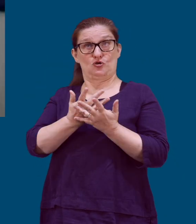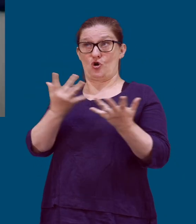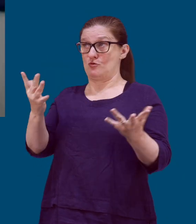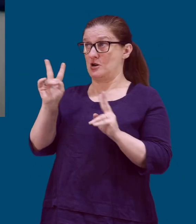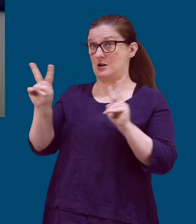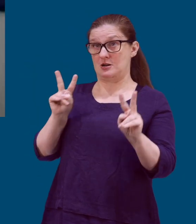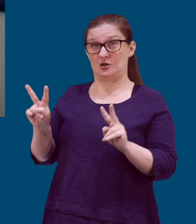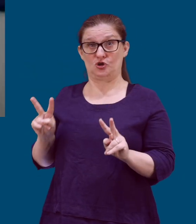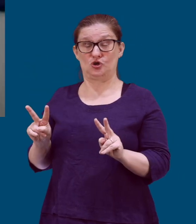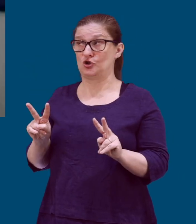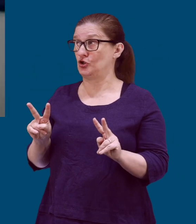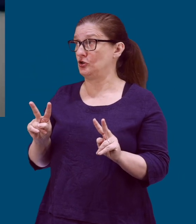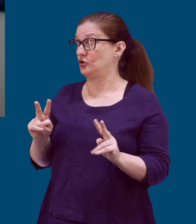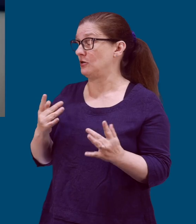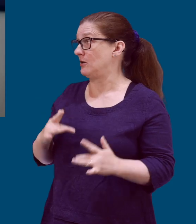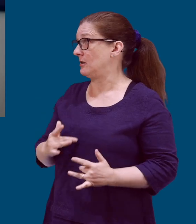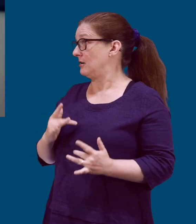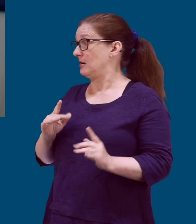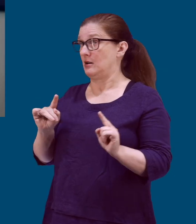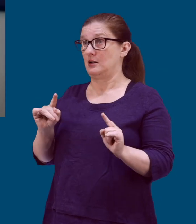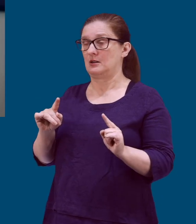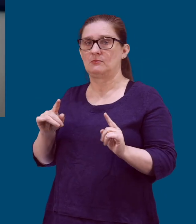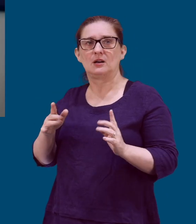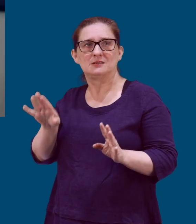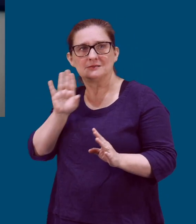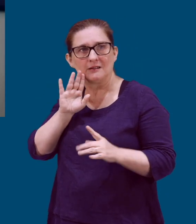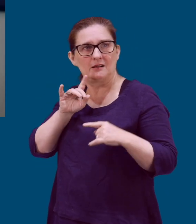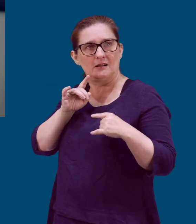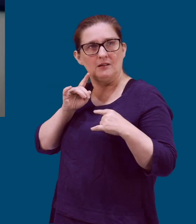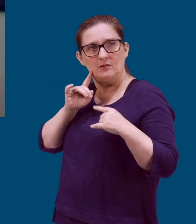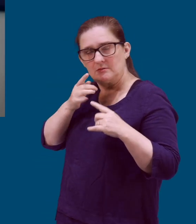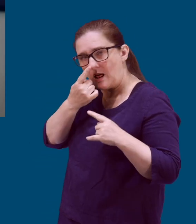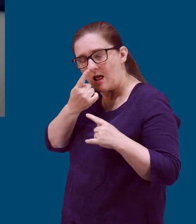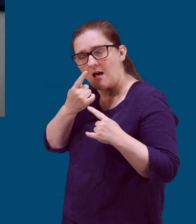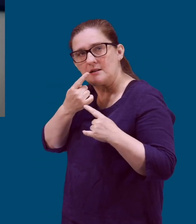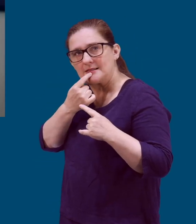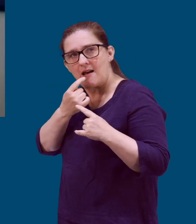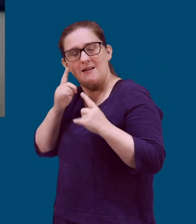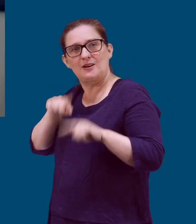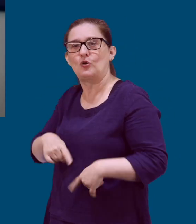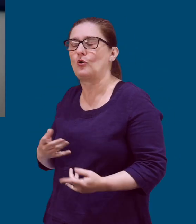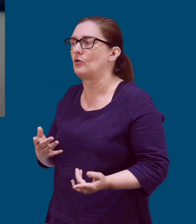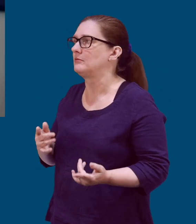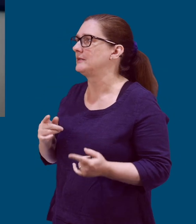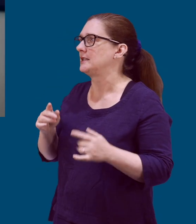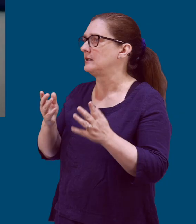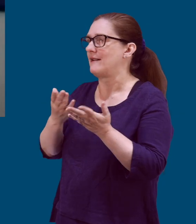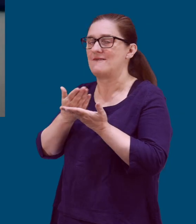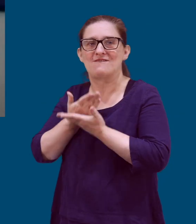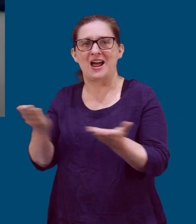to look at while all of my other senses are ignored. I do not last long at the fair. People